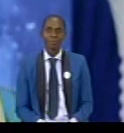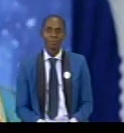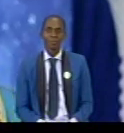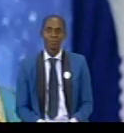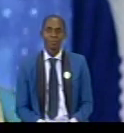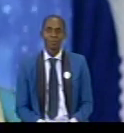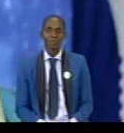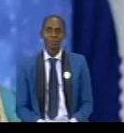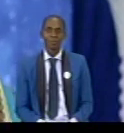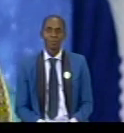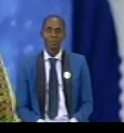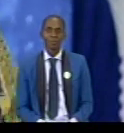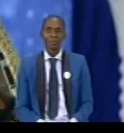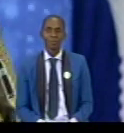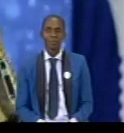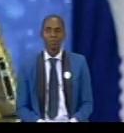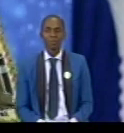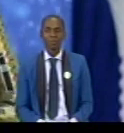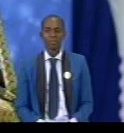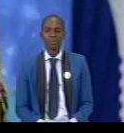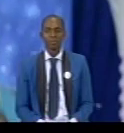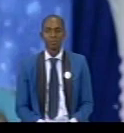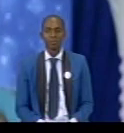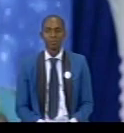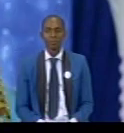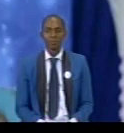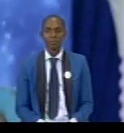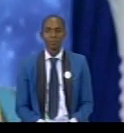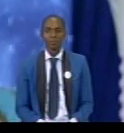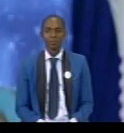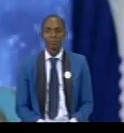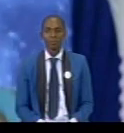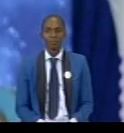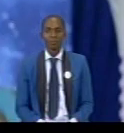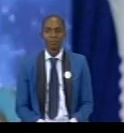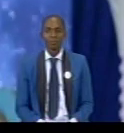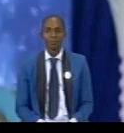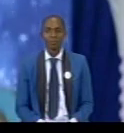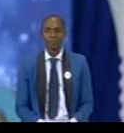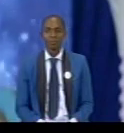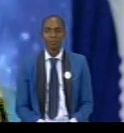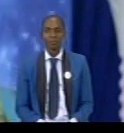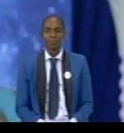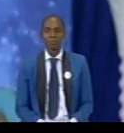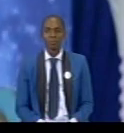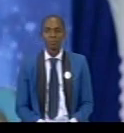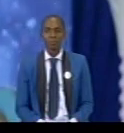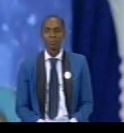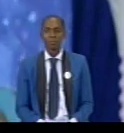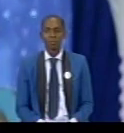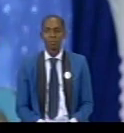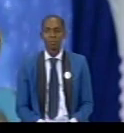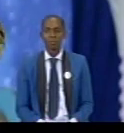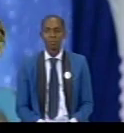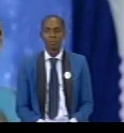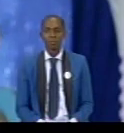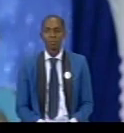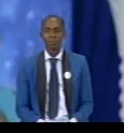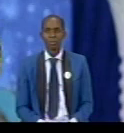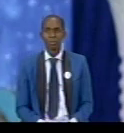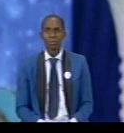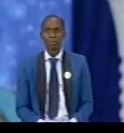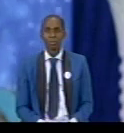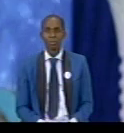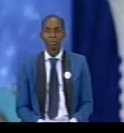ni problem mo fowo le imu tori imu ni ko yen ta mi to wu pelu oju